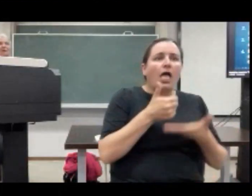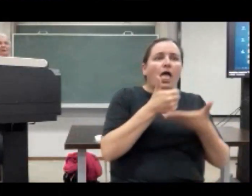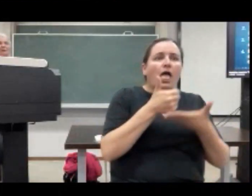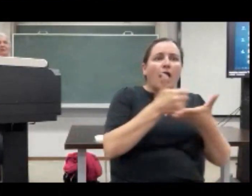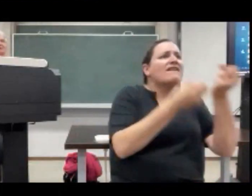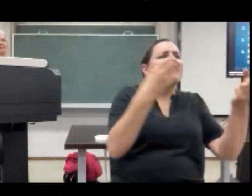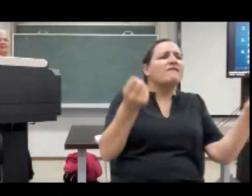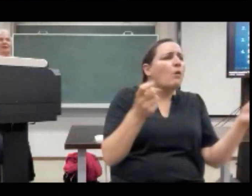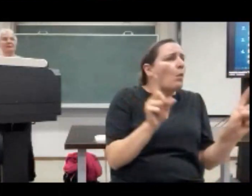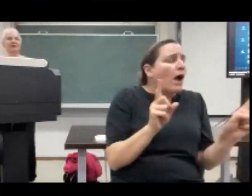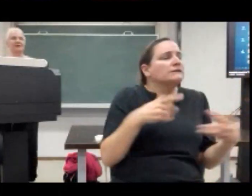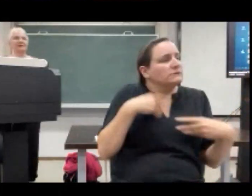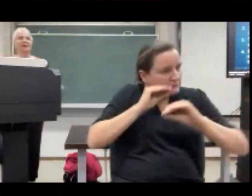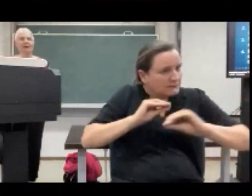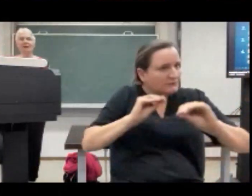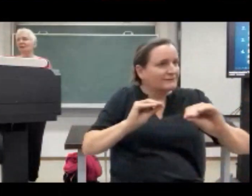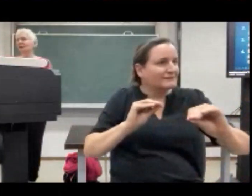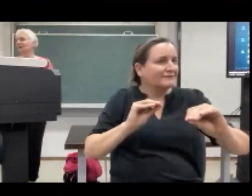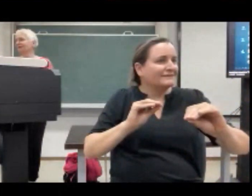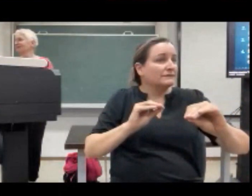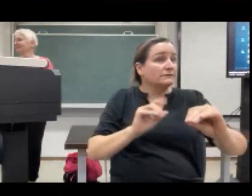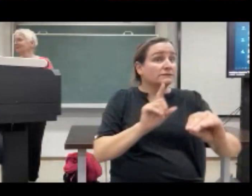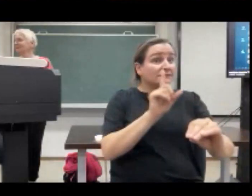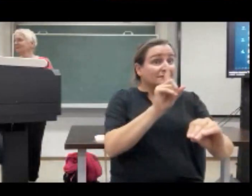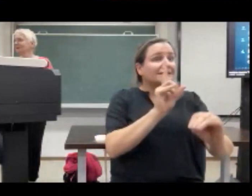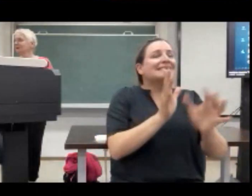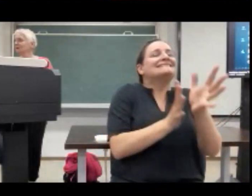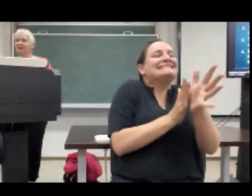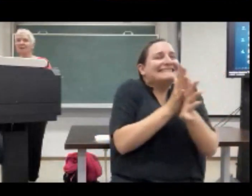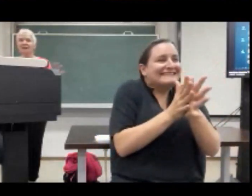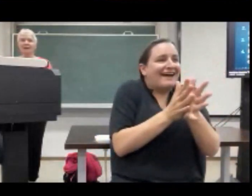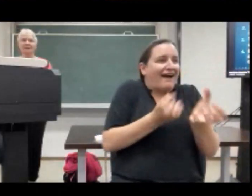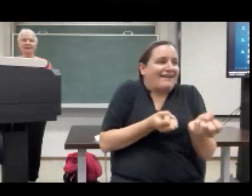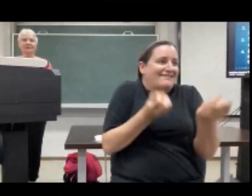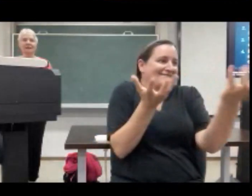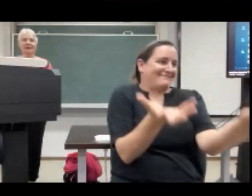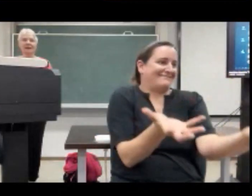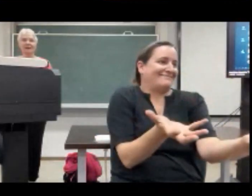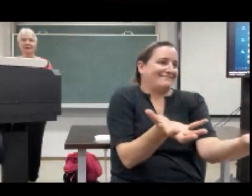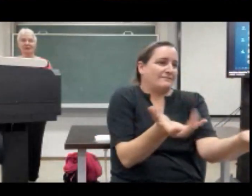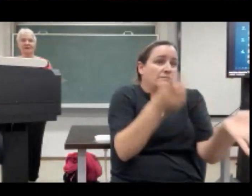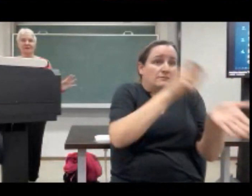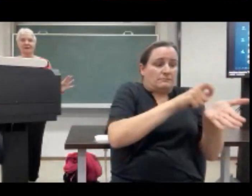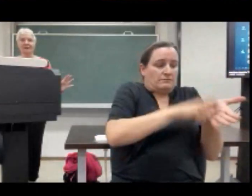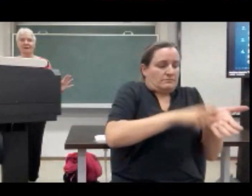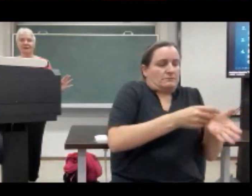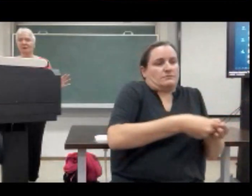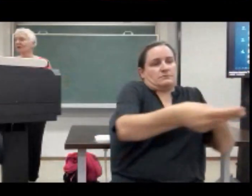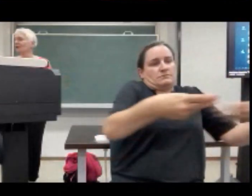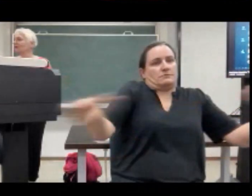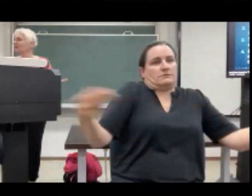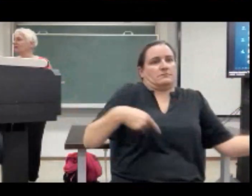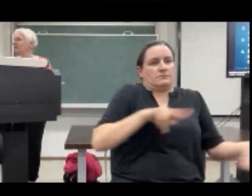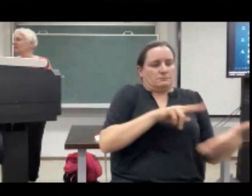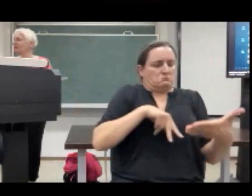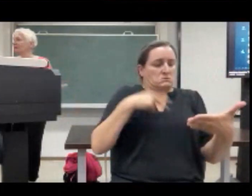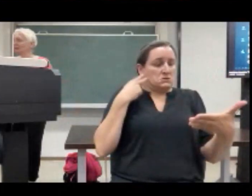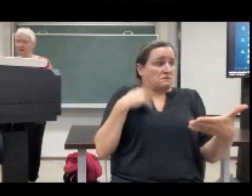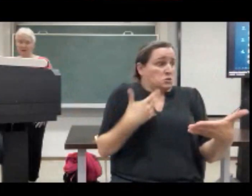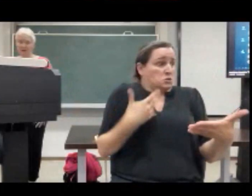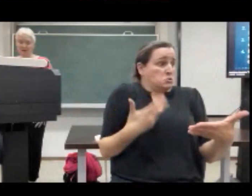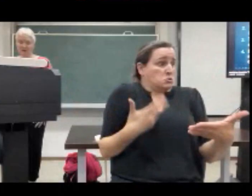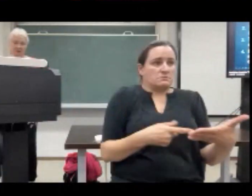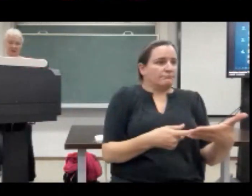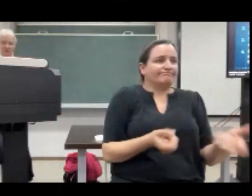to be available, but it needs to be available in the sign language. Because put everything in written language, you are not